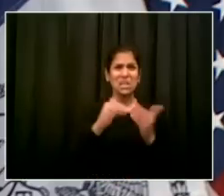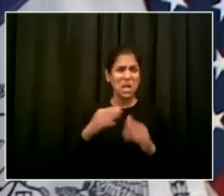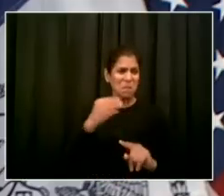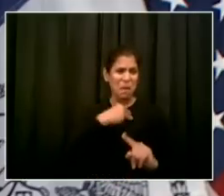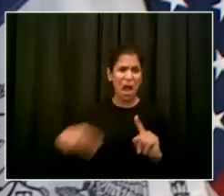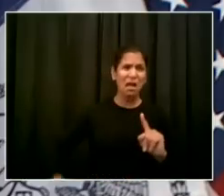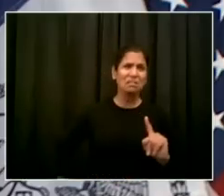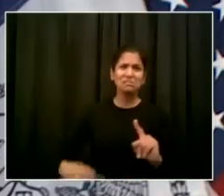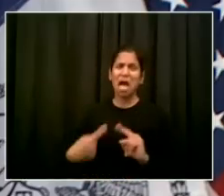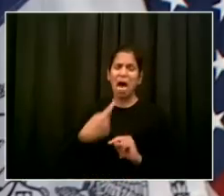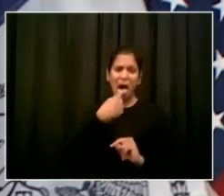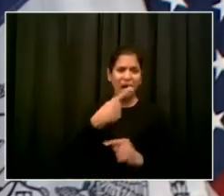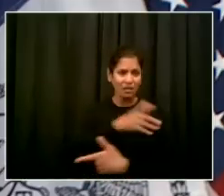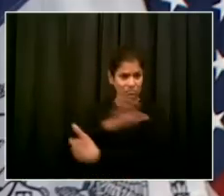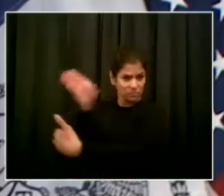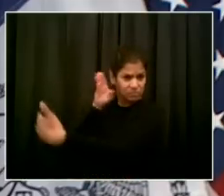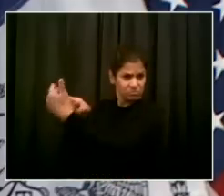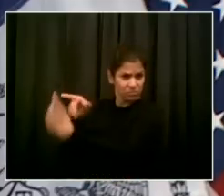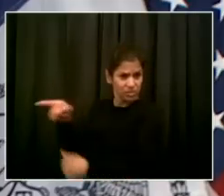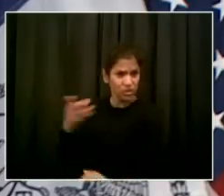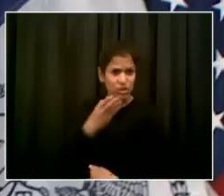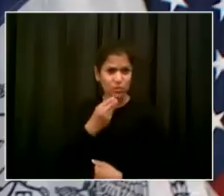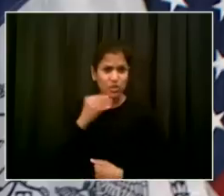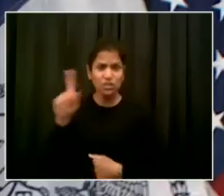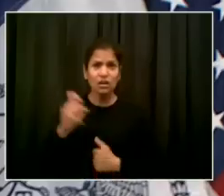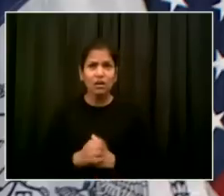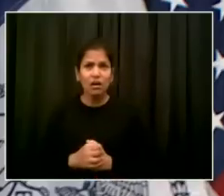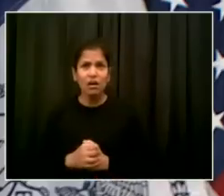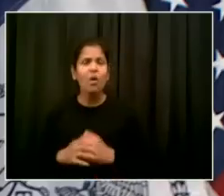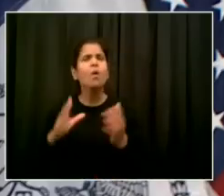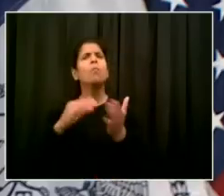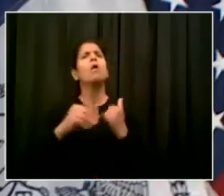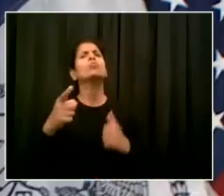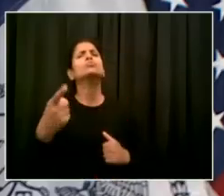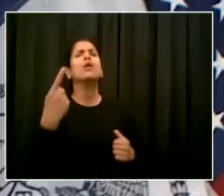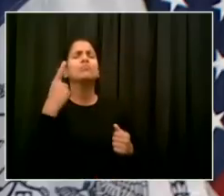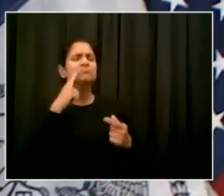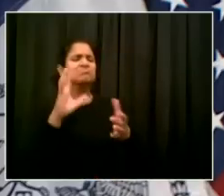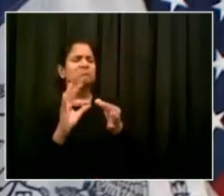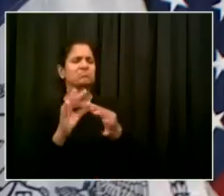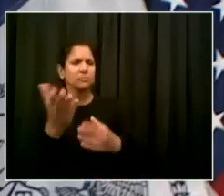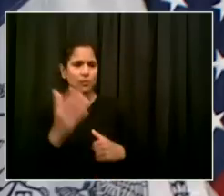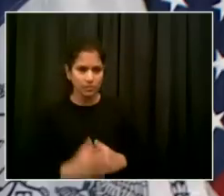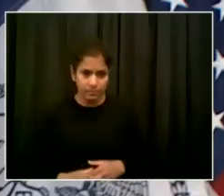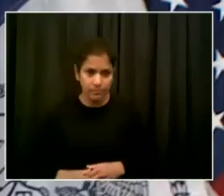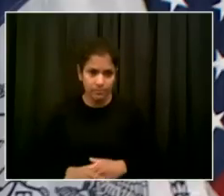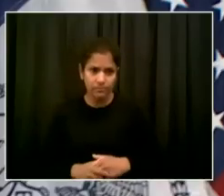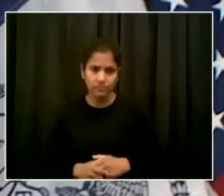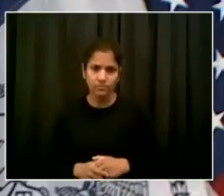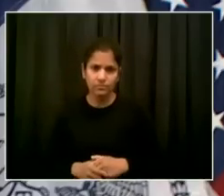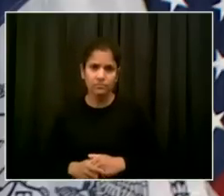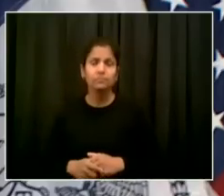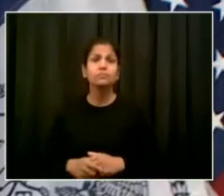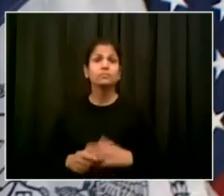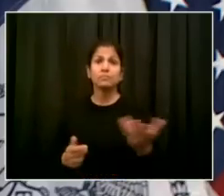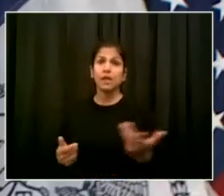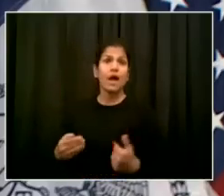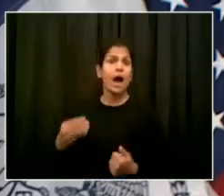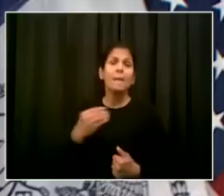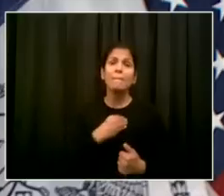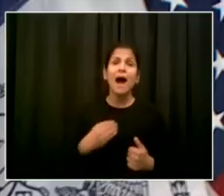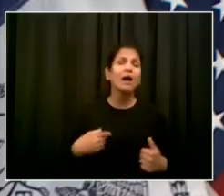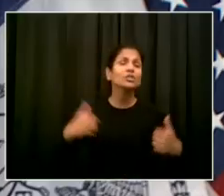in every community. We're trying to protect people from a virus that took the lives of tens of thousands